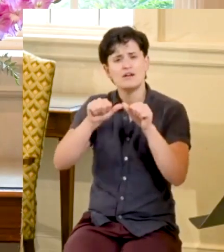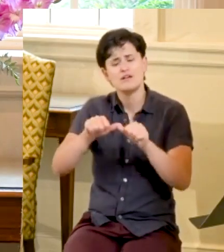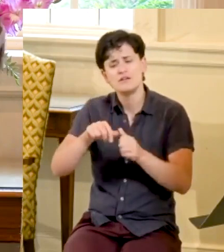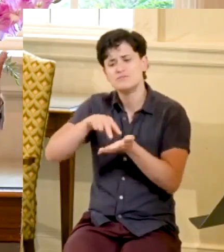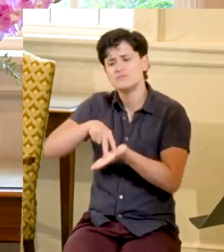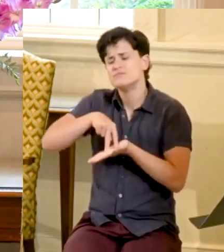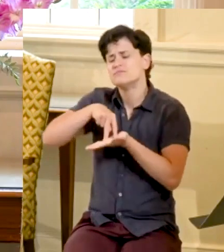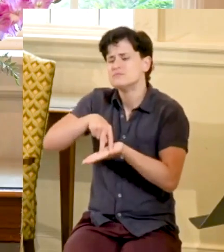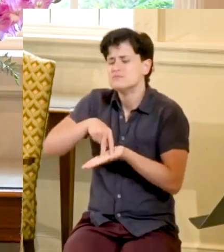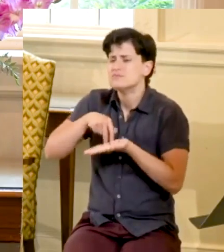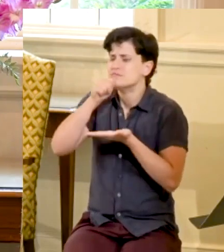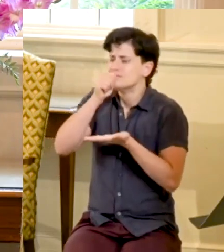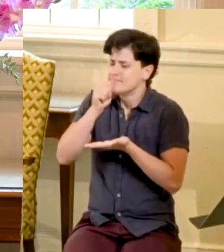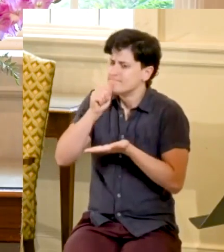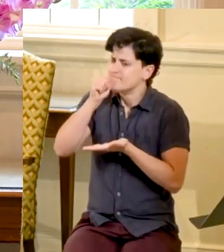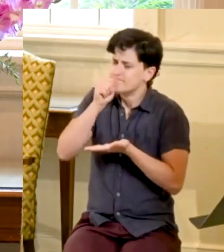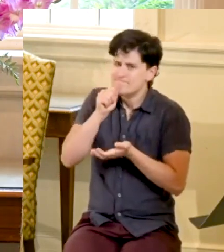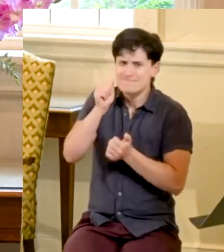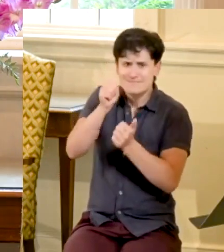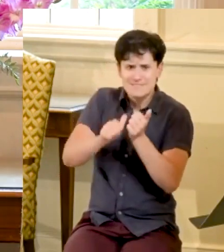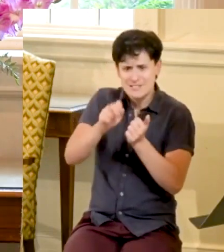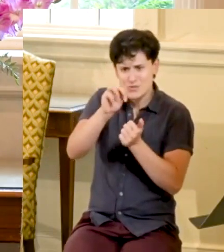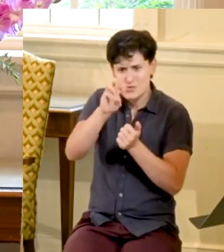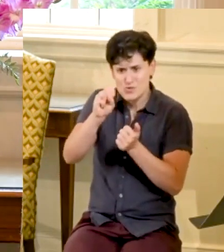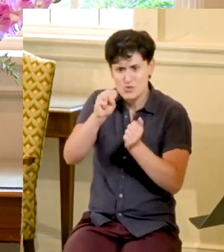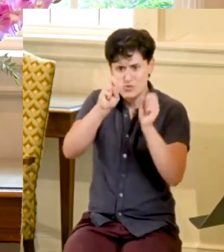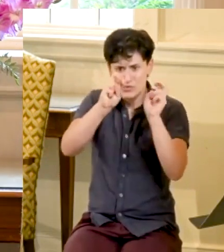feels heavier than the last.